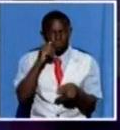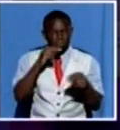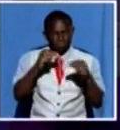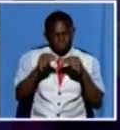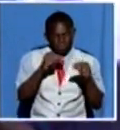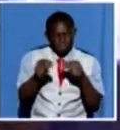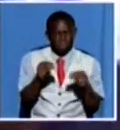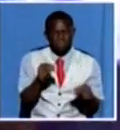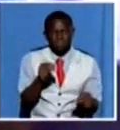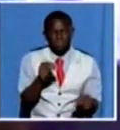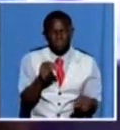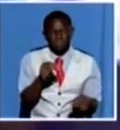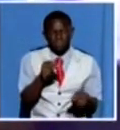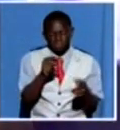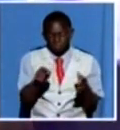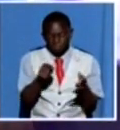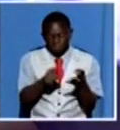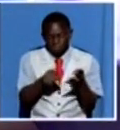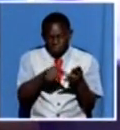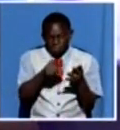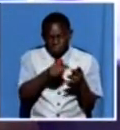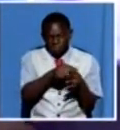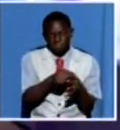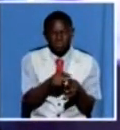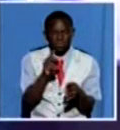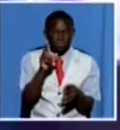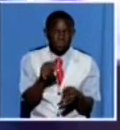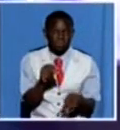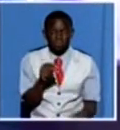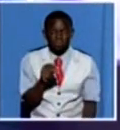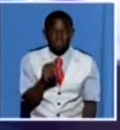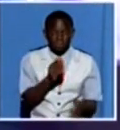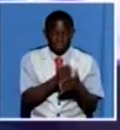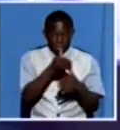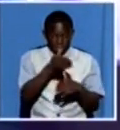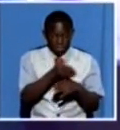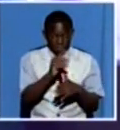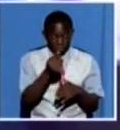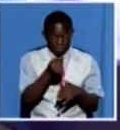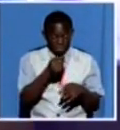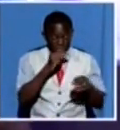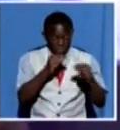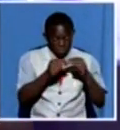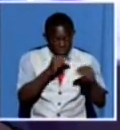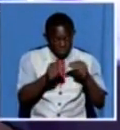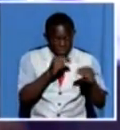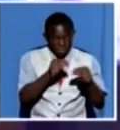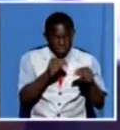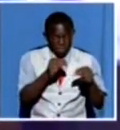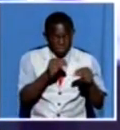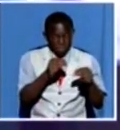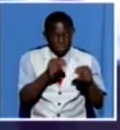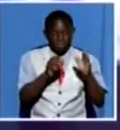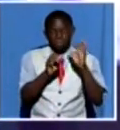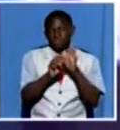to negotiate on point D, Z. No, you need, after you finish your negotiations, like in the case of my